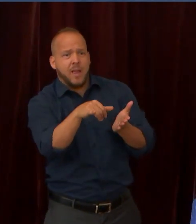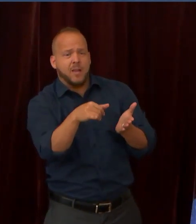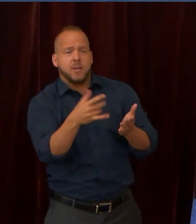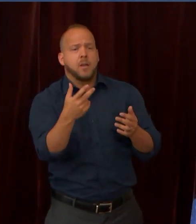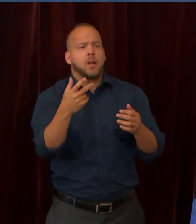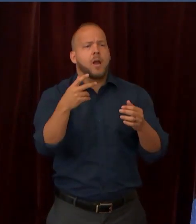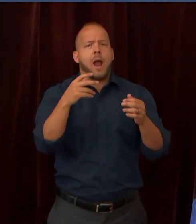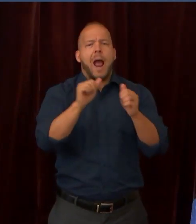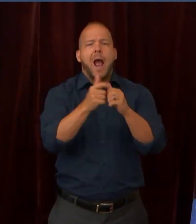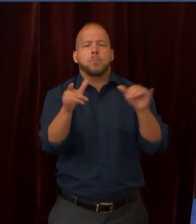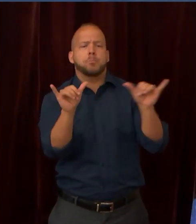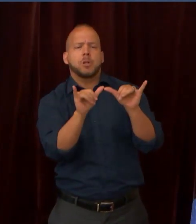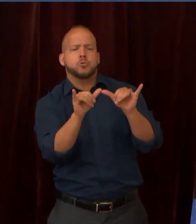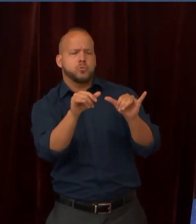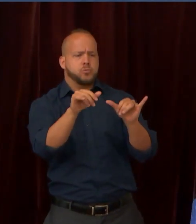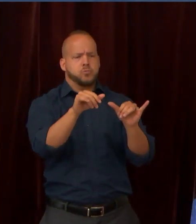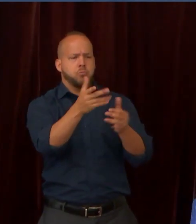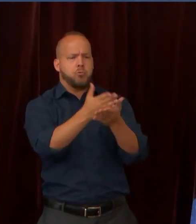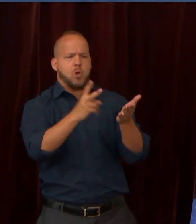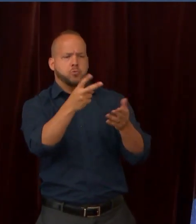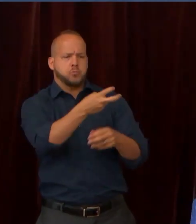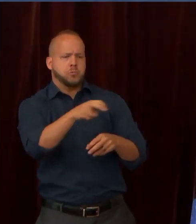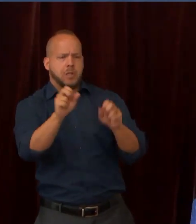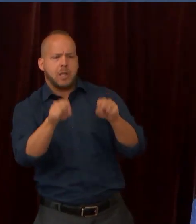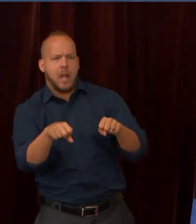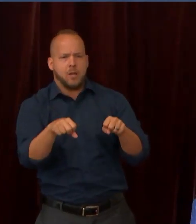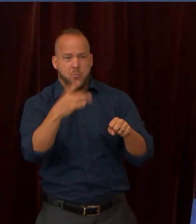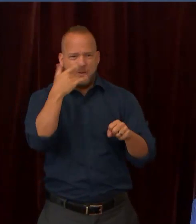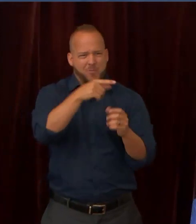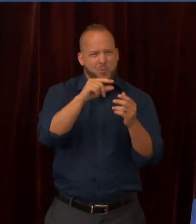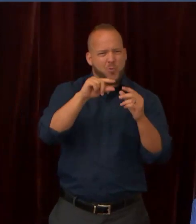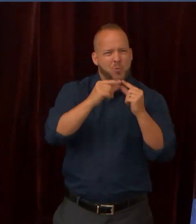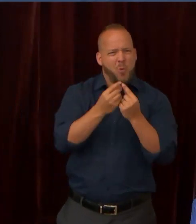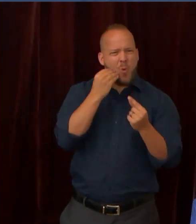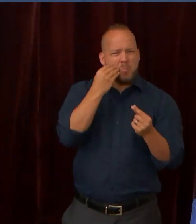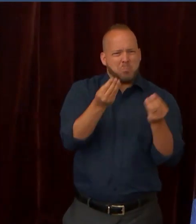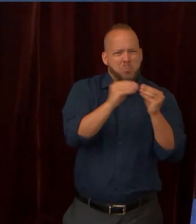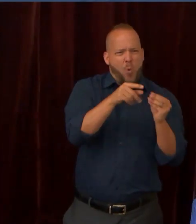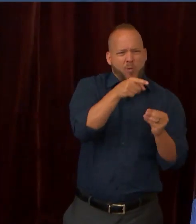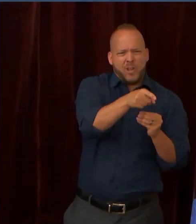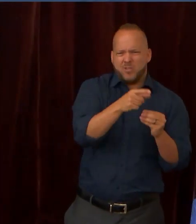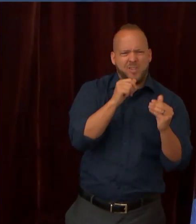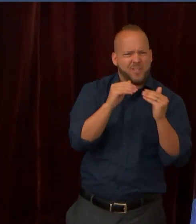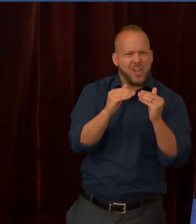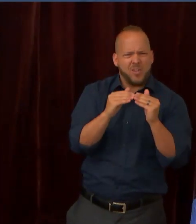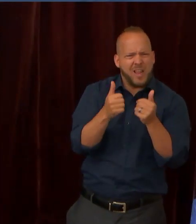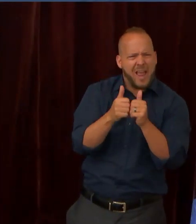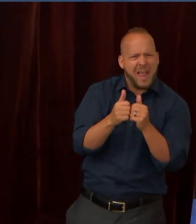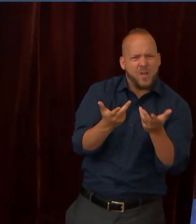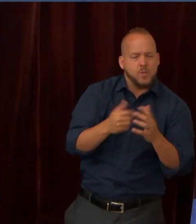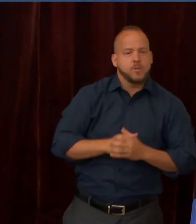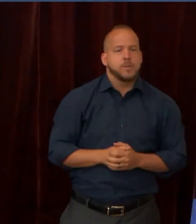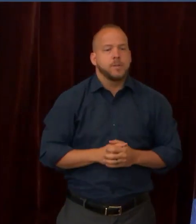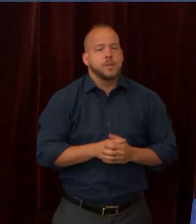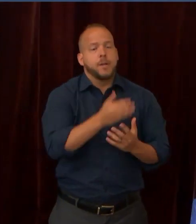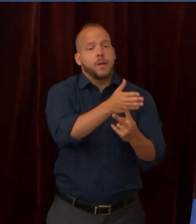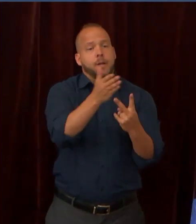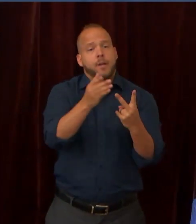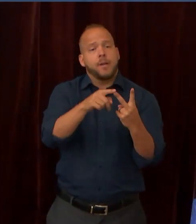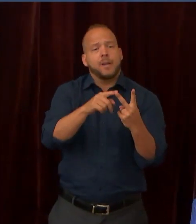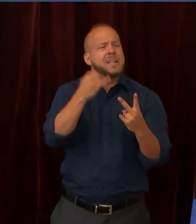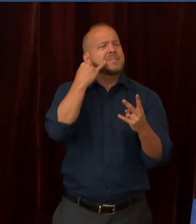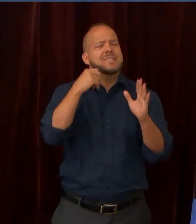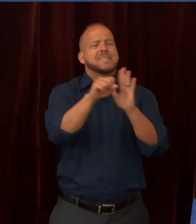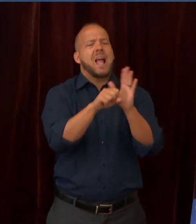forward? And then also related to the guidance you just issued, if there currently isn't a statewide requirement for face coverings for places